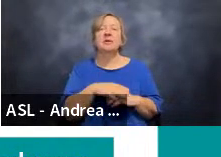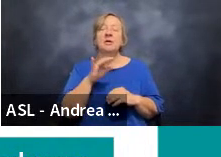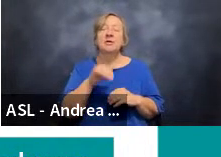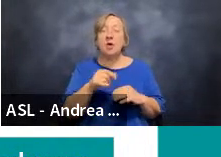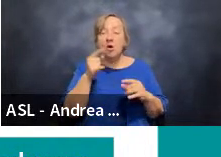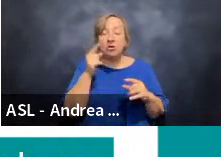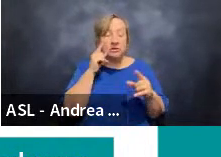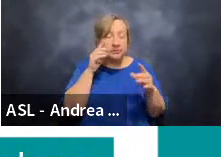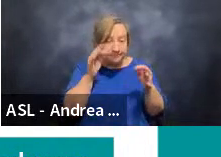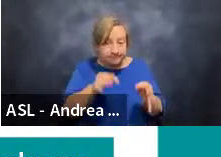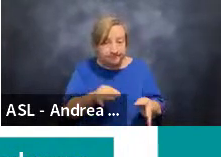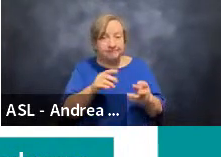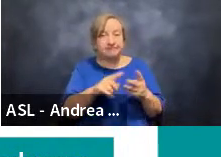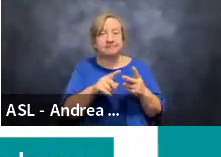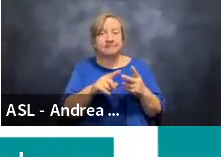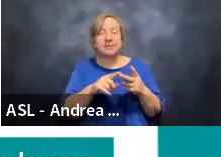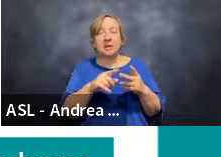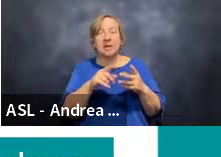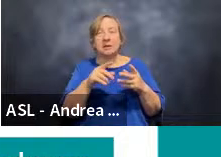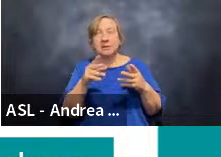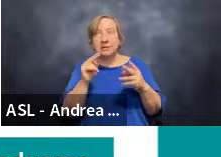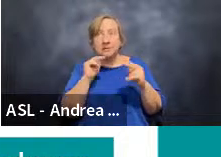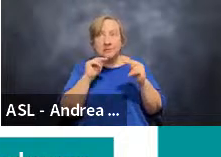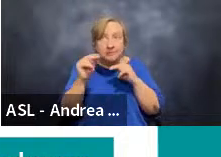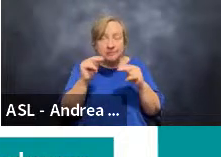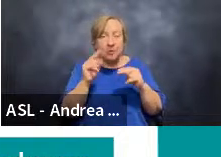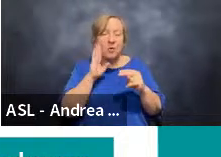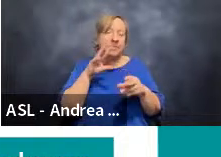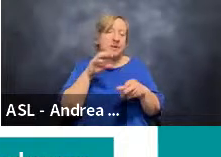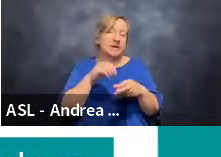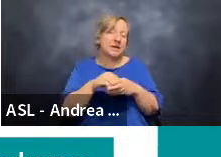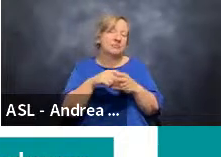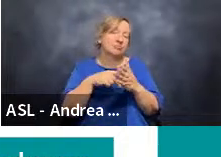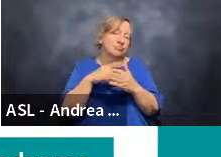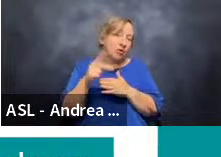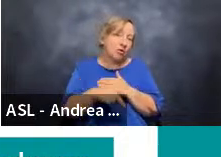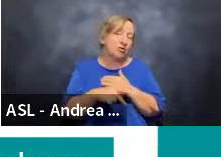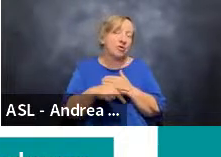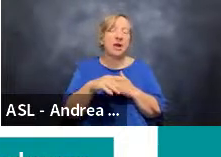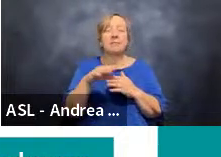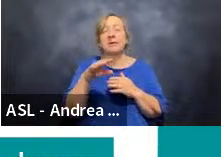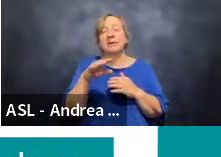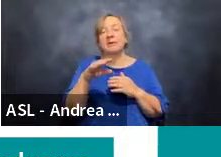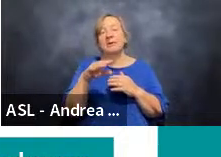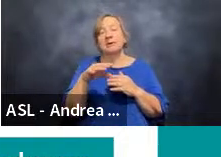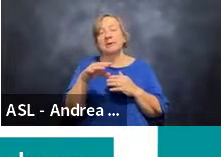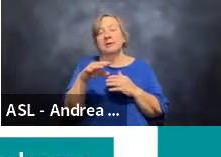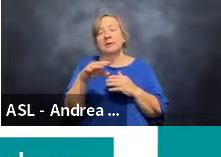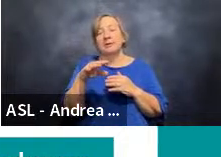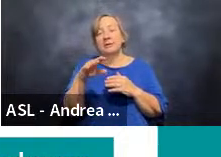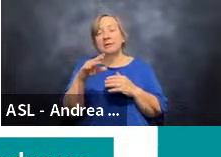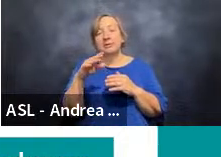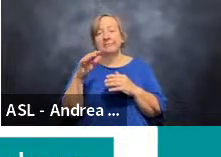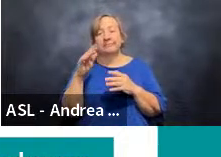will be documented in a Section 106 programmatic agreement, or sometimes abbreviated as a PA.